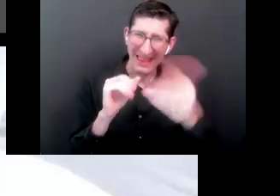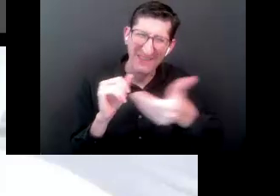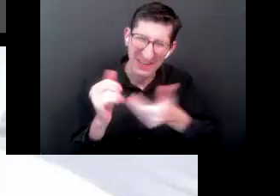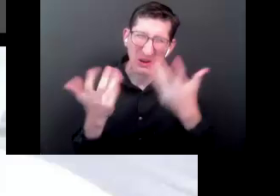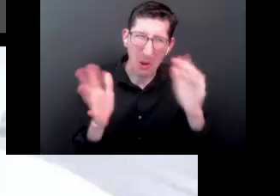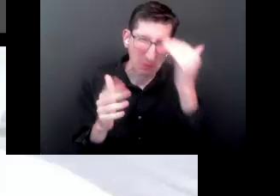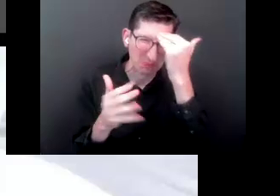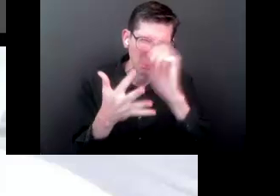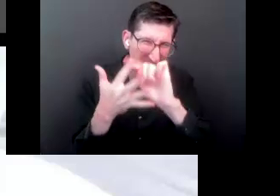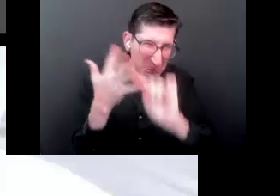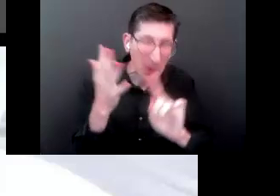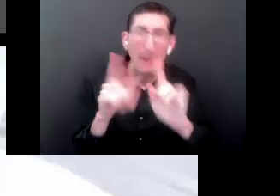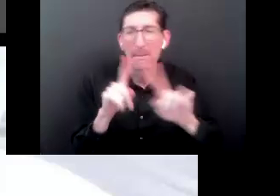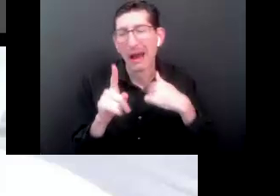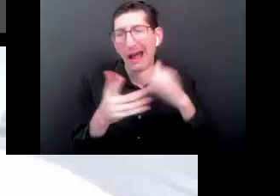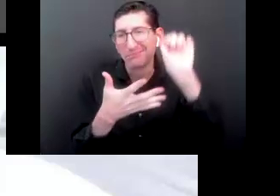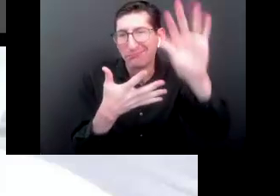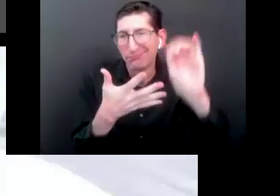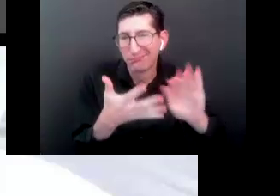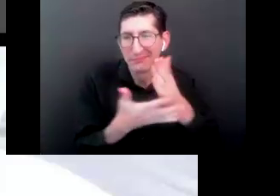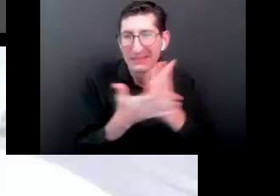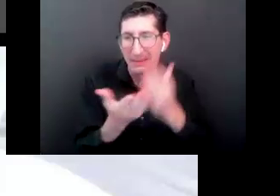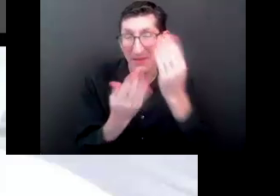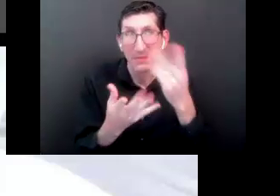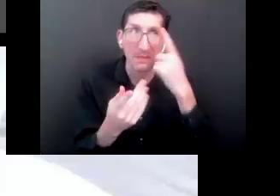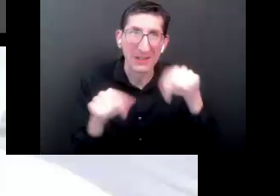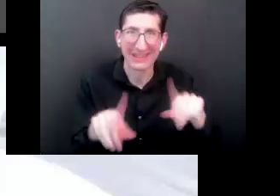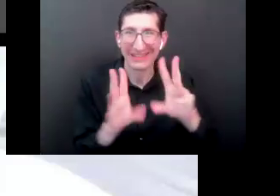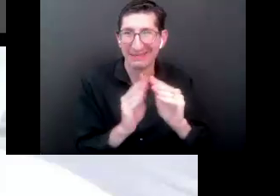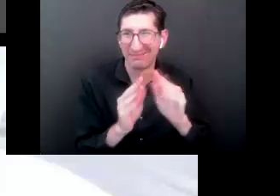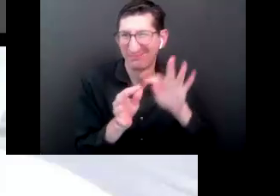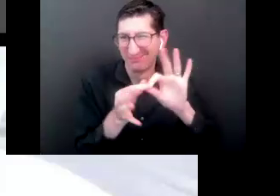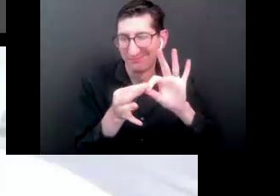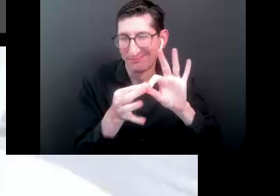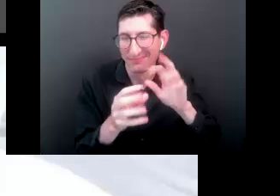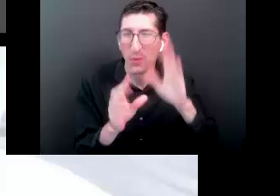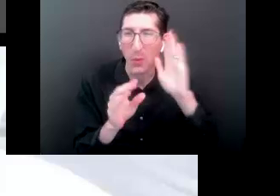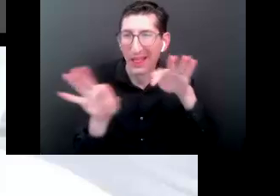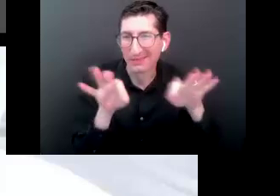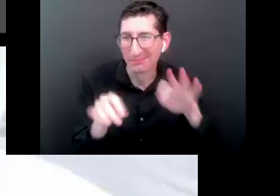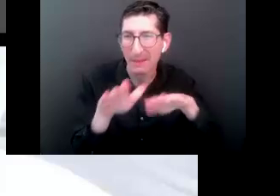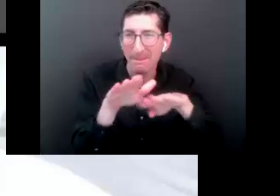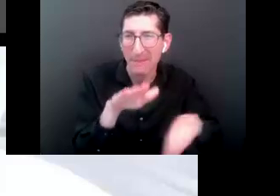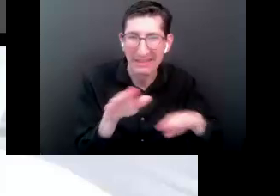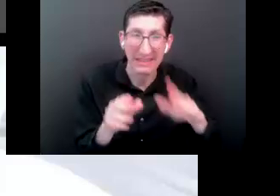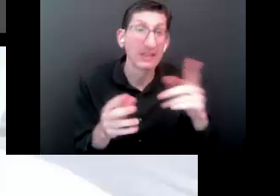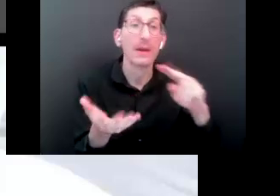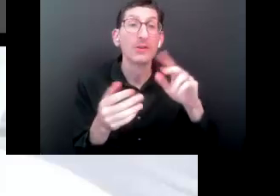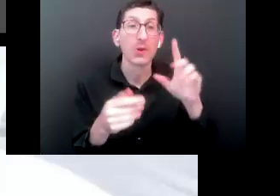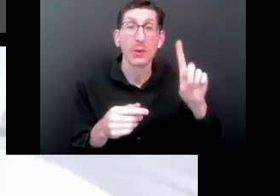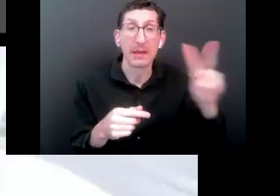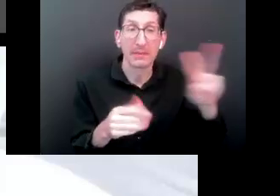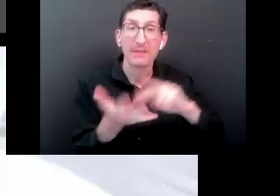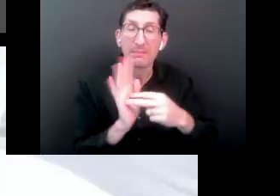just, this session promised the basics too. So we're talking about domestic violence. It's harm that occurs